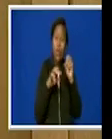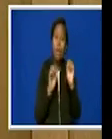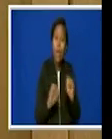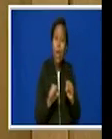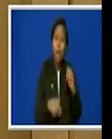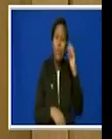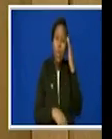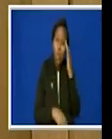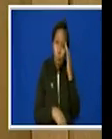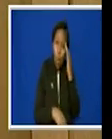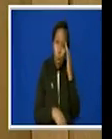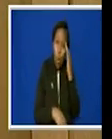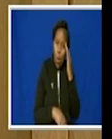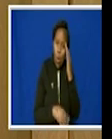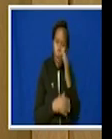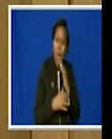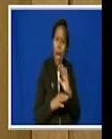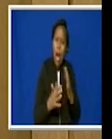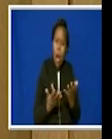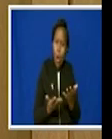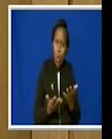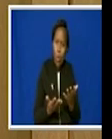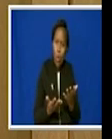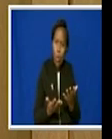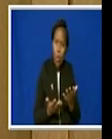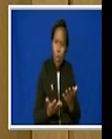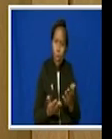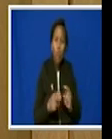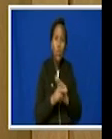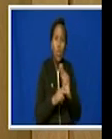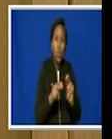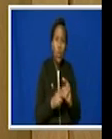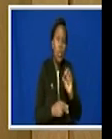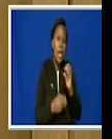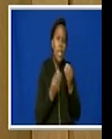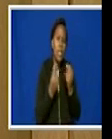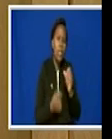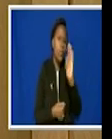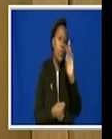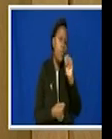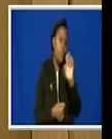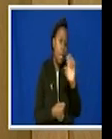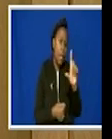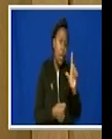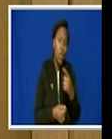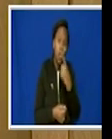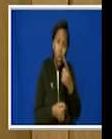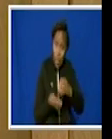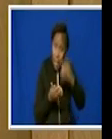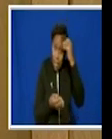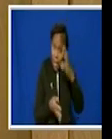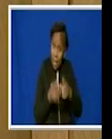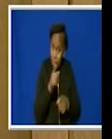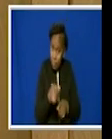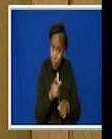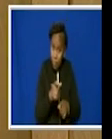to know how to use a simple separative funnel. Mm-hmm. So you as a learner, yes, you